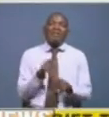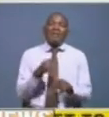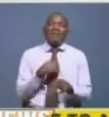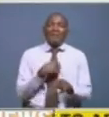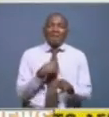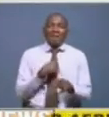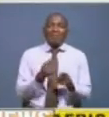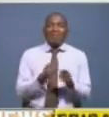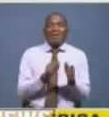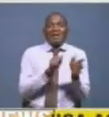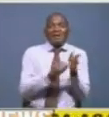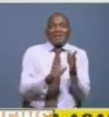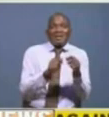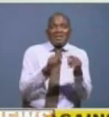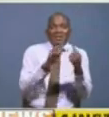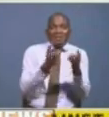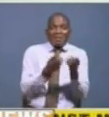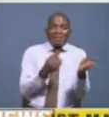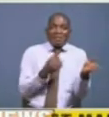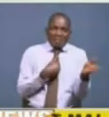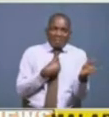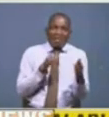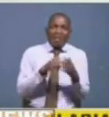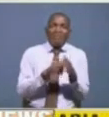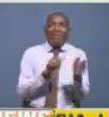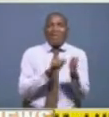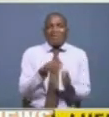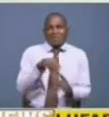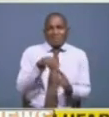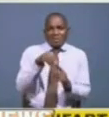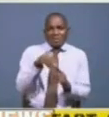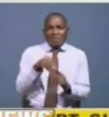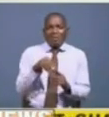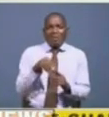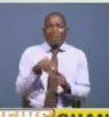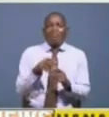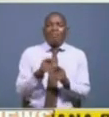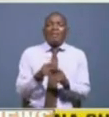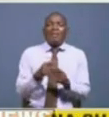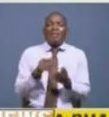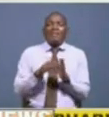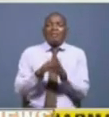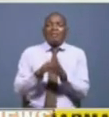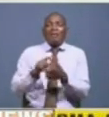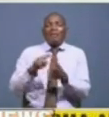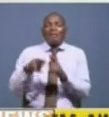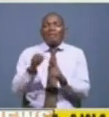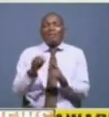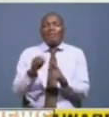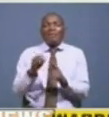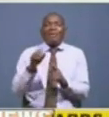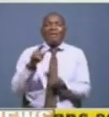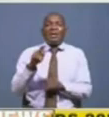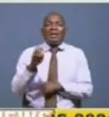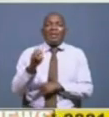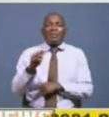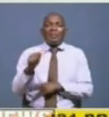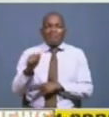account. Have an account. Make it the Friends of Lekma account. Let's find a way to have that